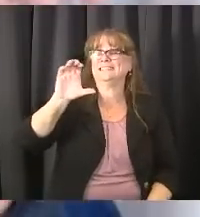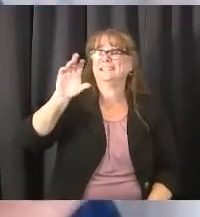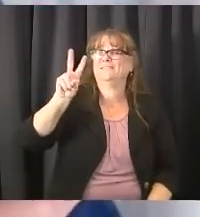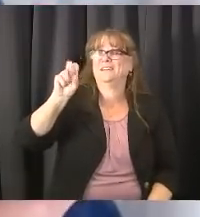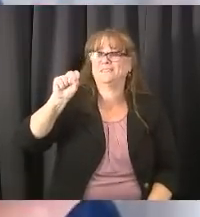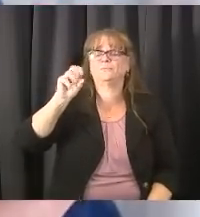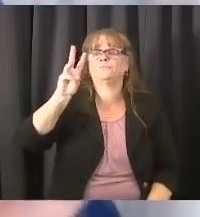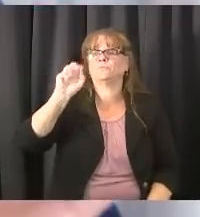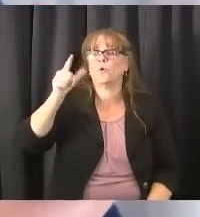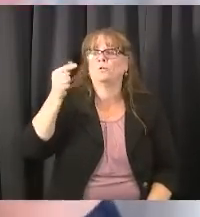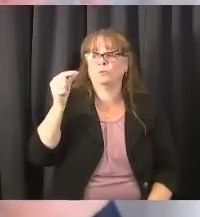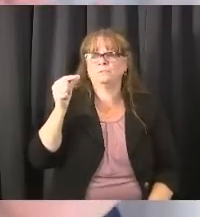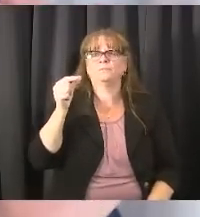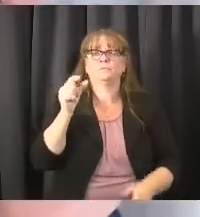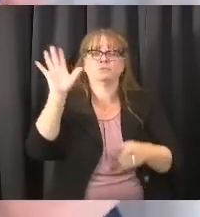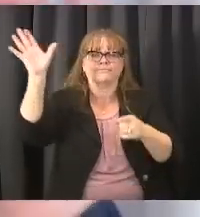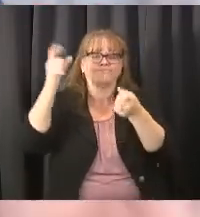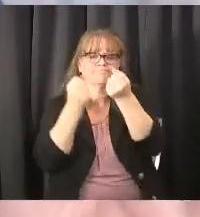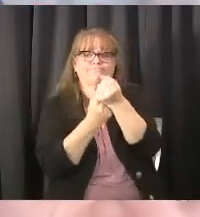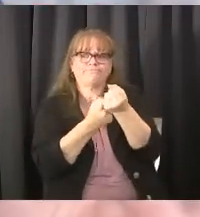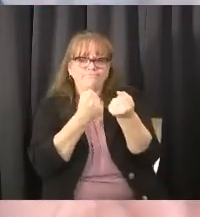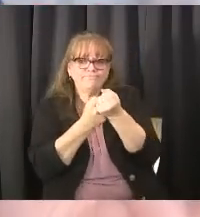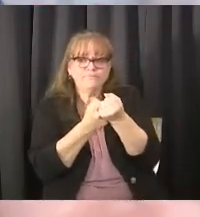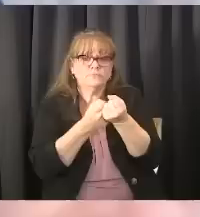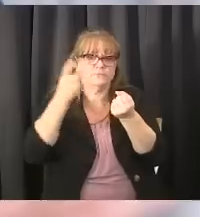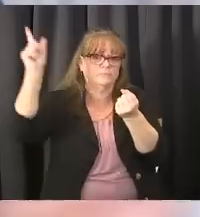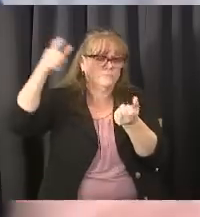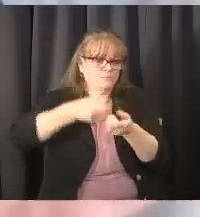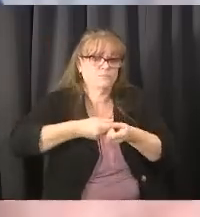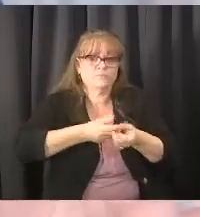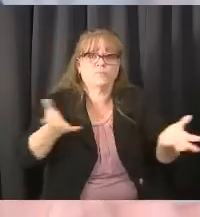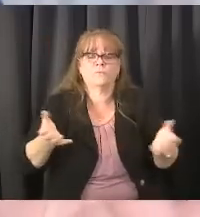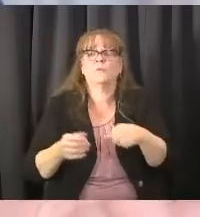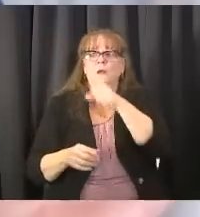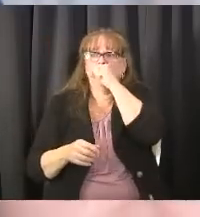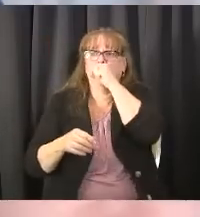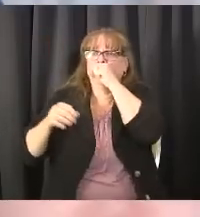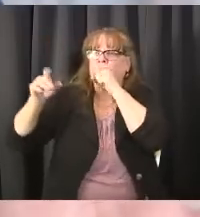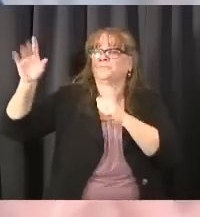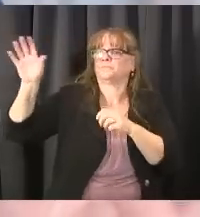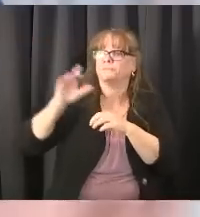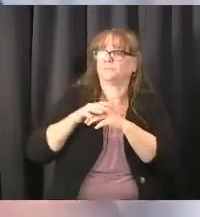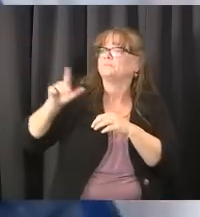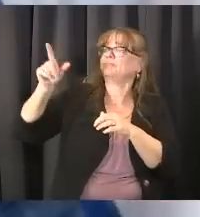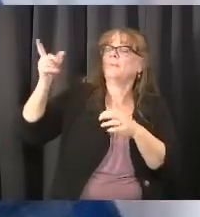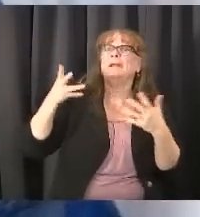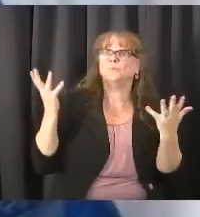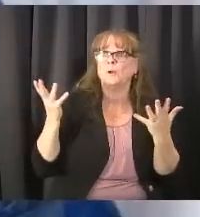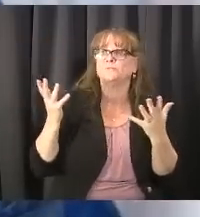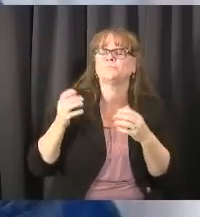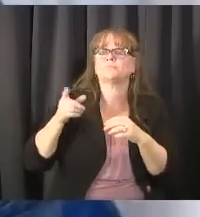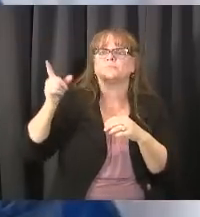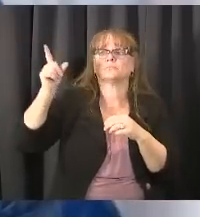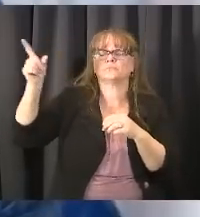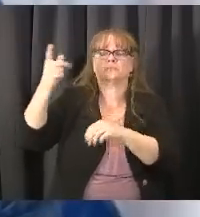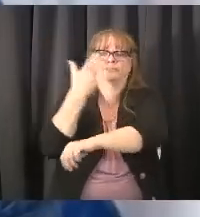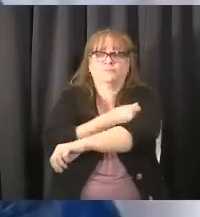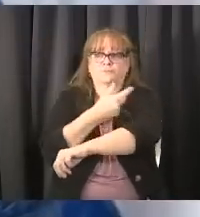the number of doses that can be used to vaccinate Coloradans can change any given week, depending on the allocation to long-term